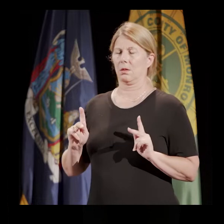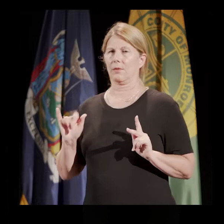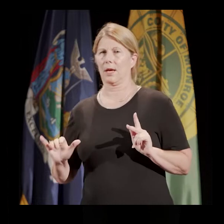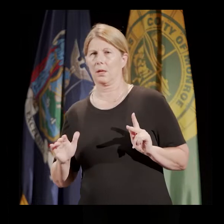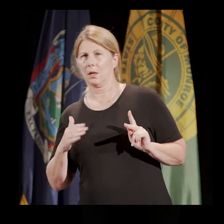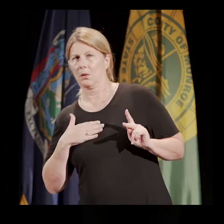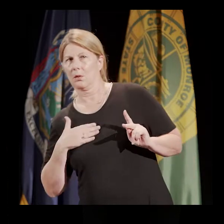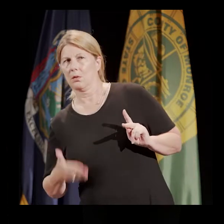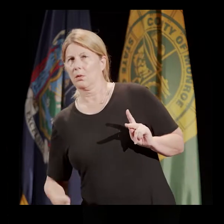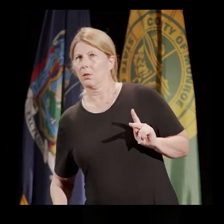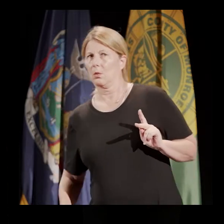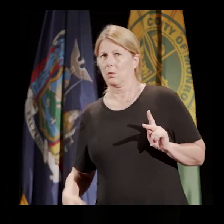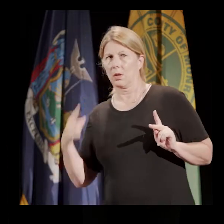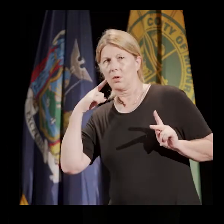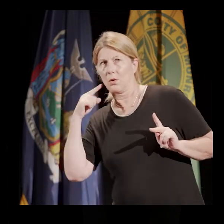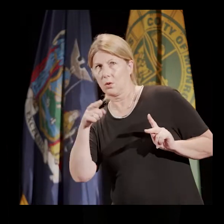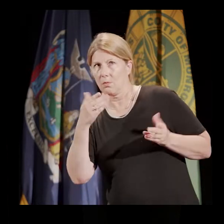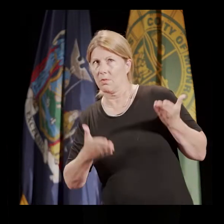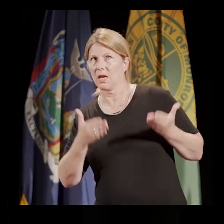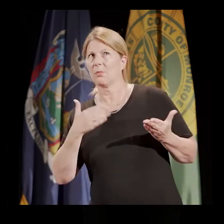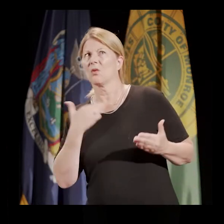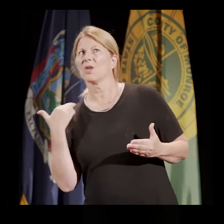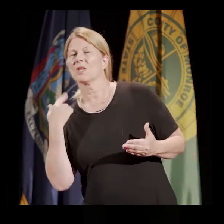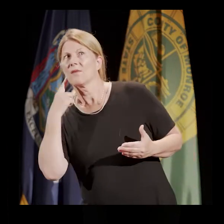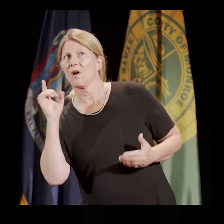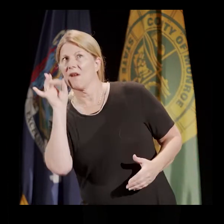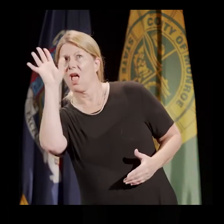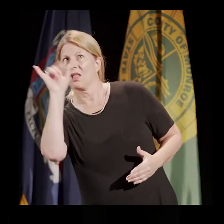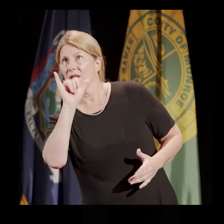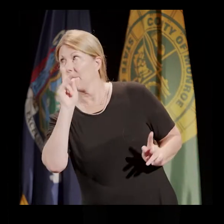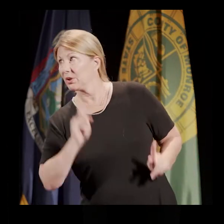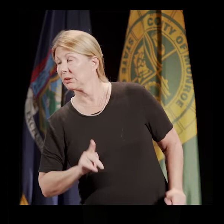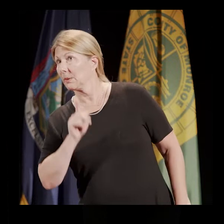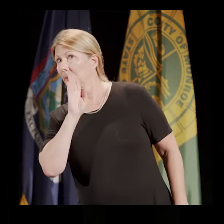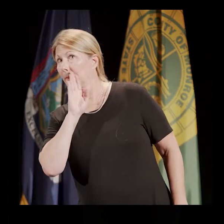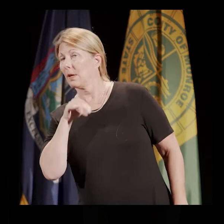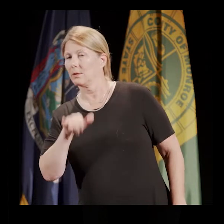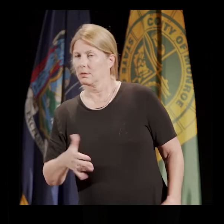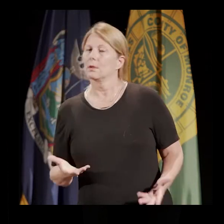about possible violence or when they know someone who may be thinking about